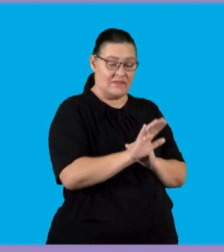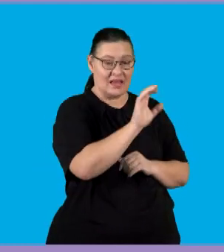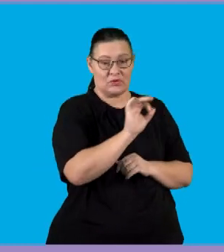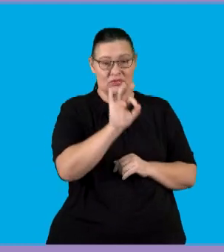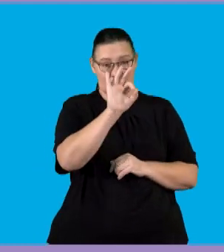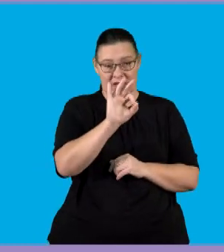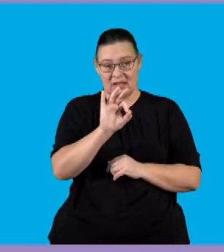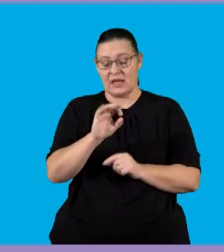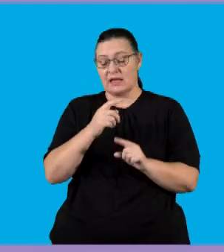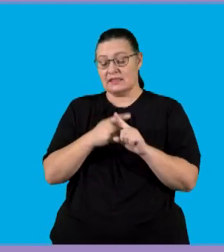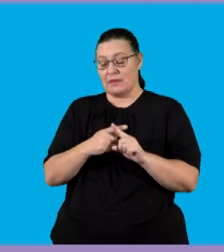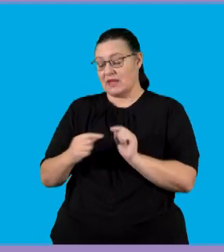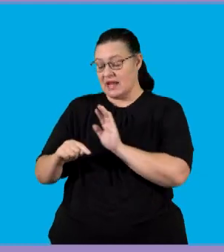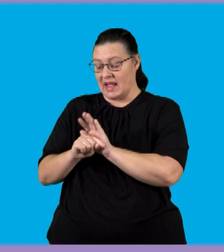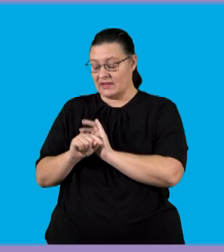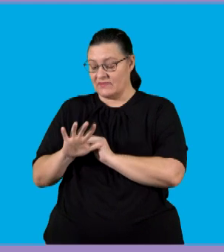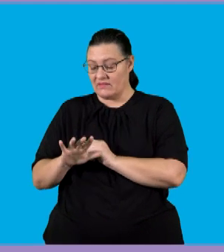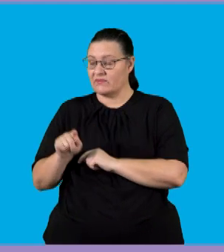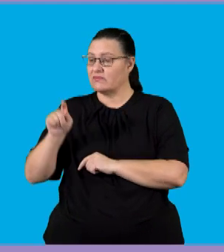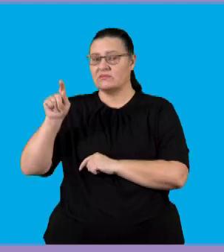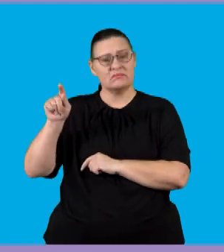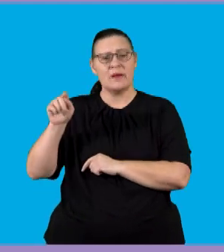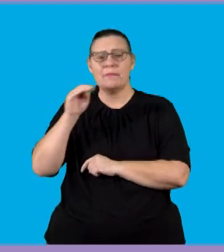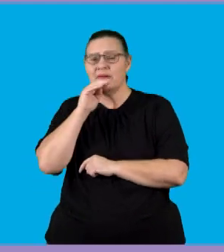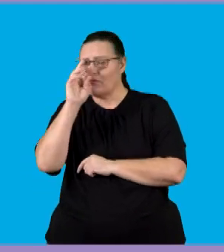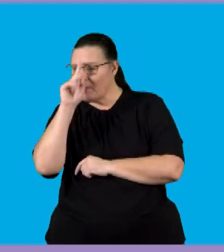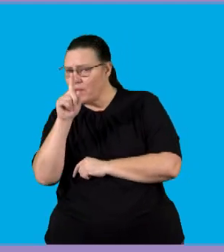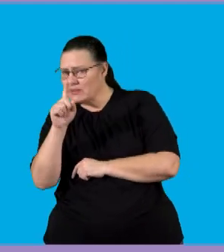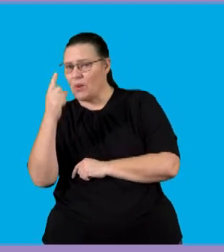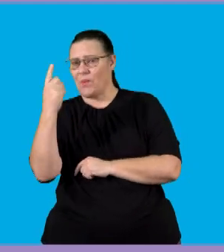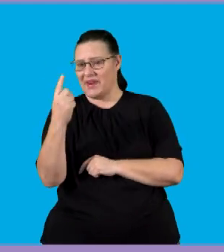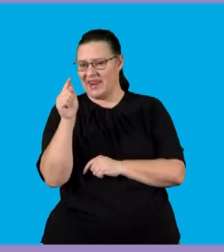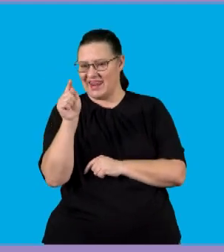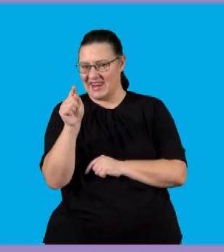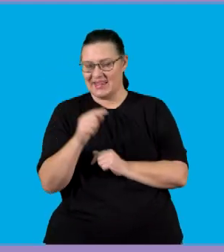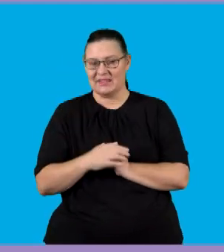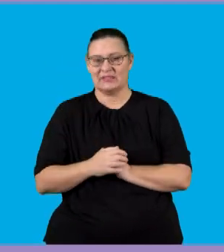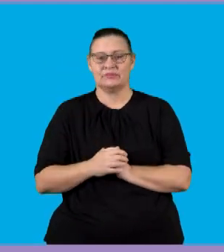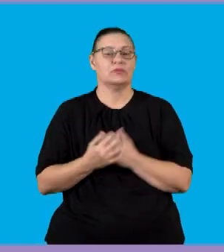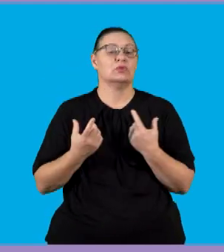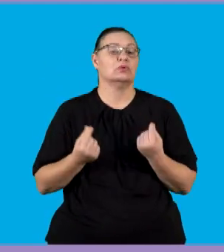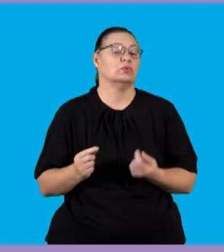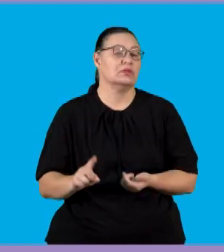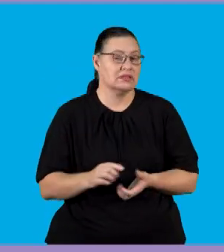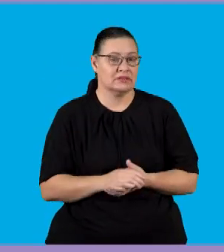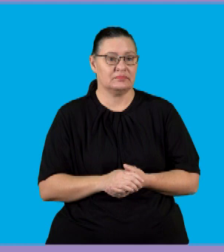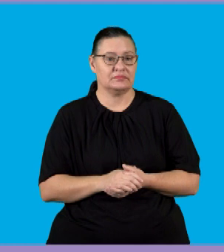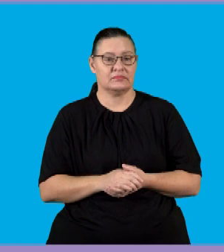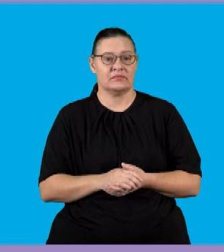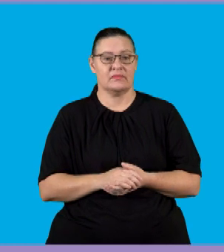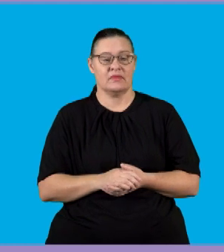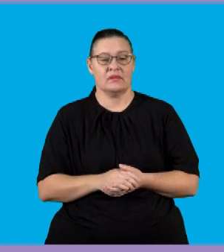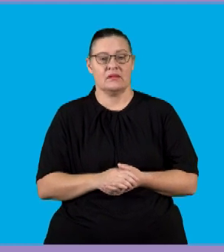3 multiplied by a negative 5, and that exponent there, remember, is a 1. So what are we going to do since we